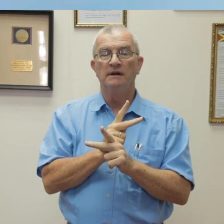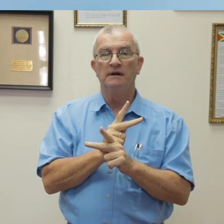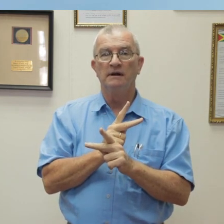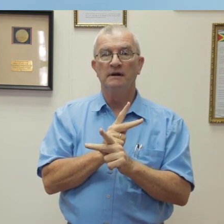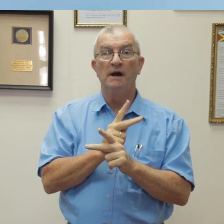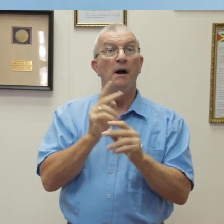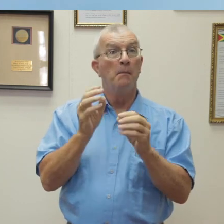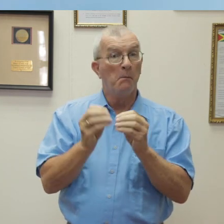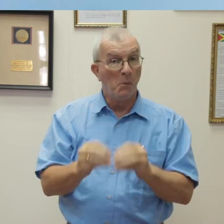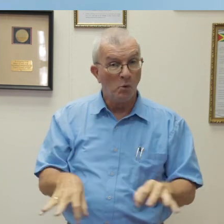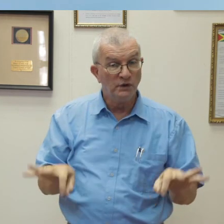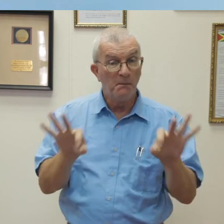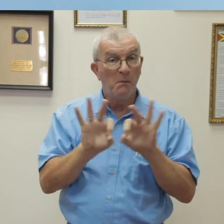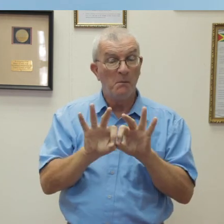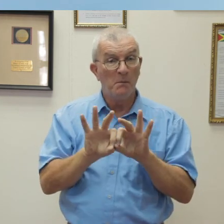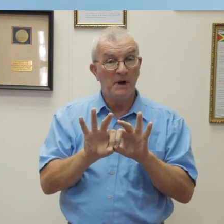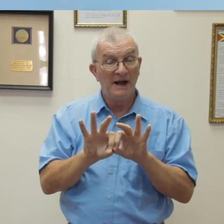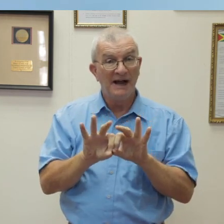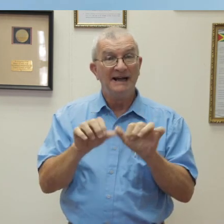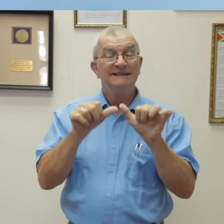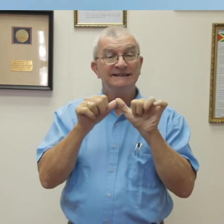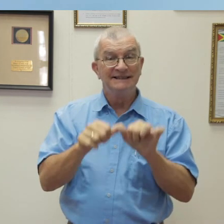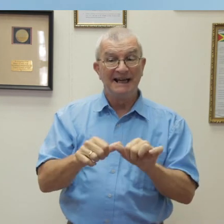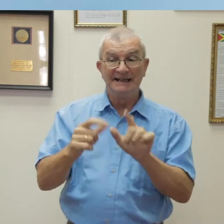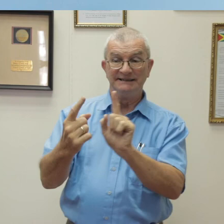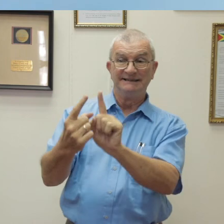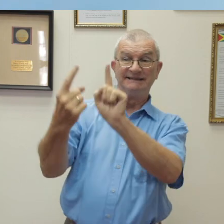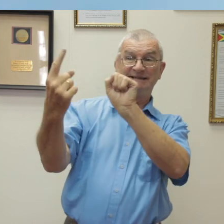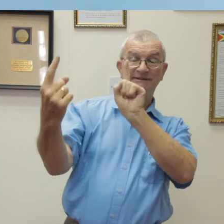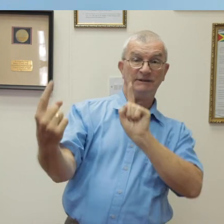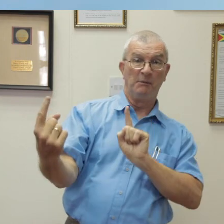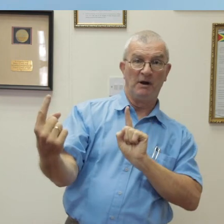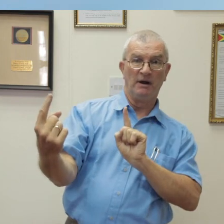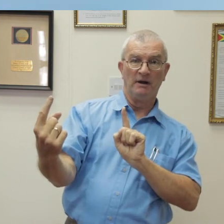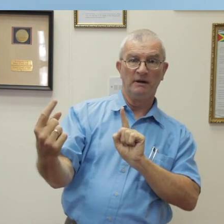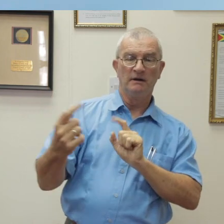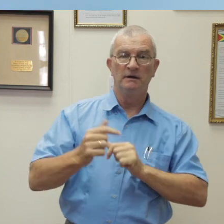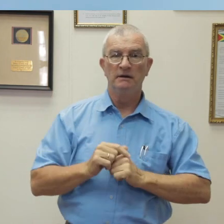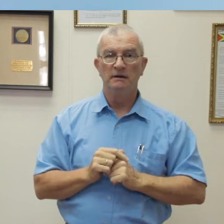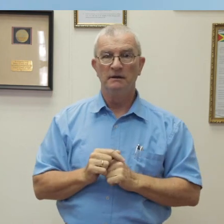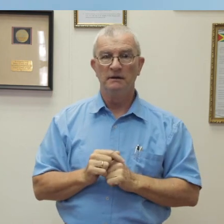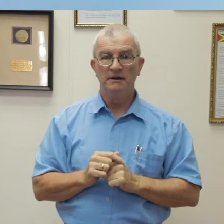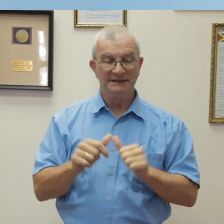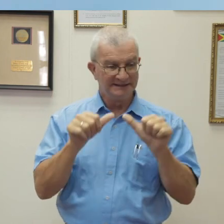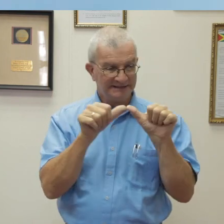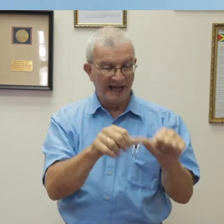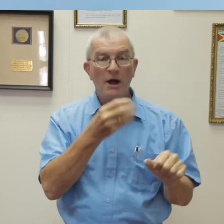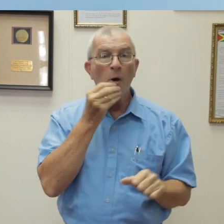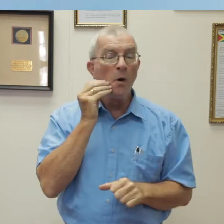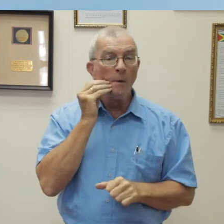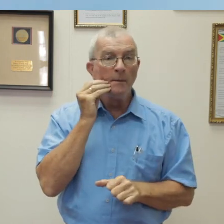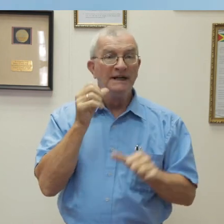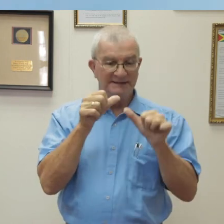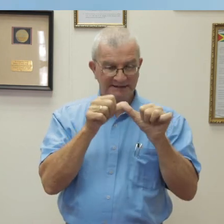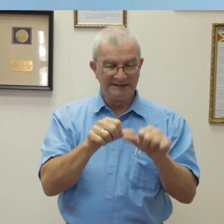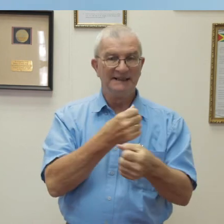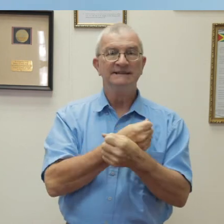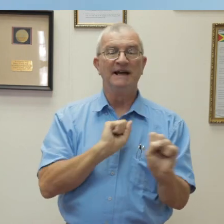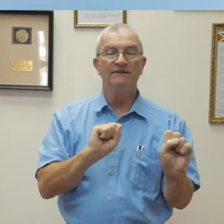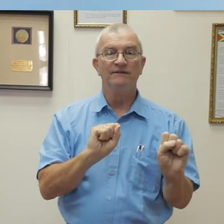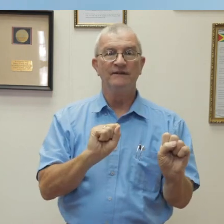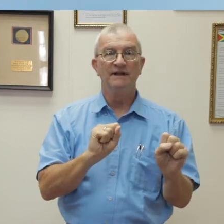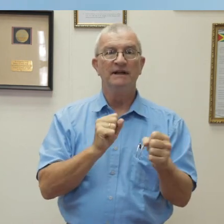importantly, stay 6 feet apart from each other. Stay home, stay safe, and